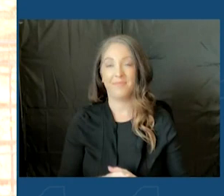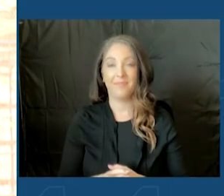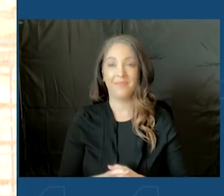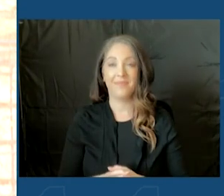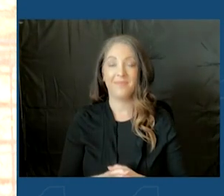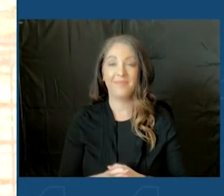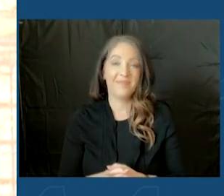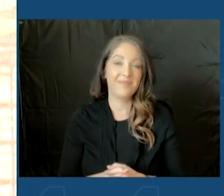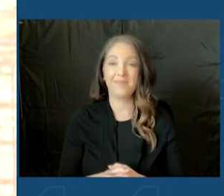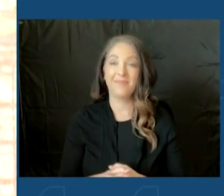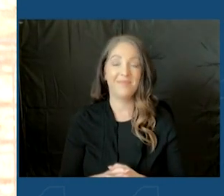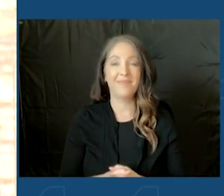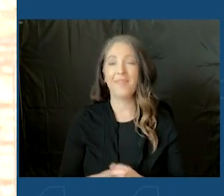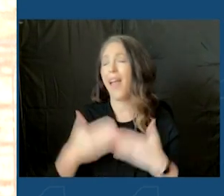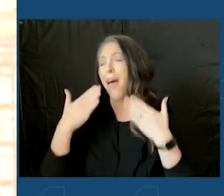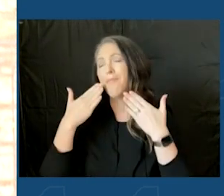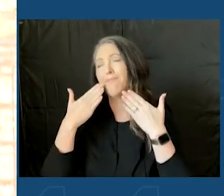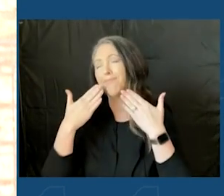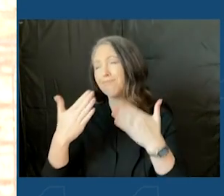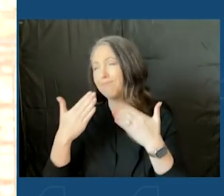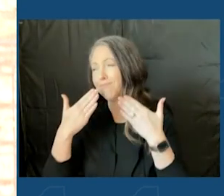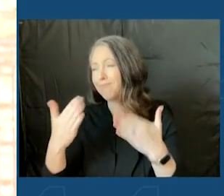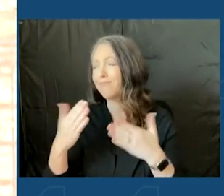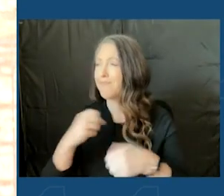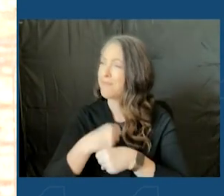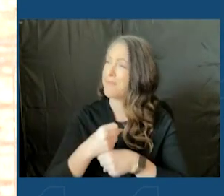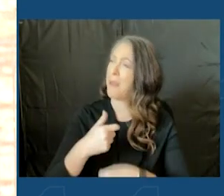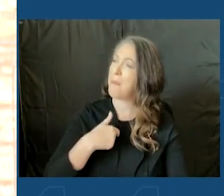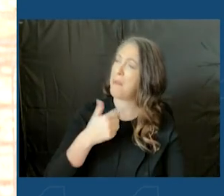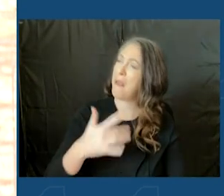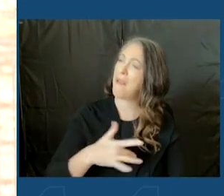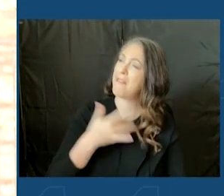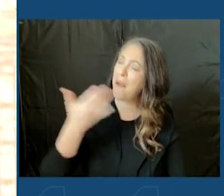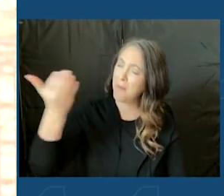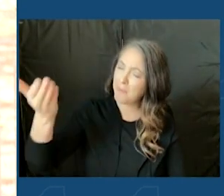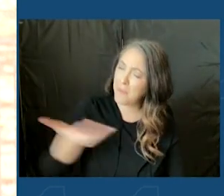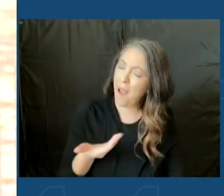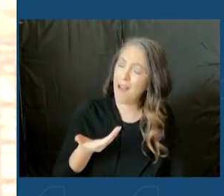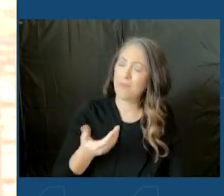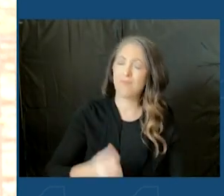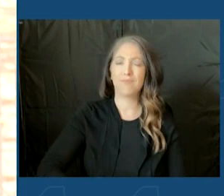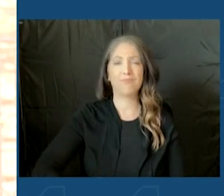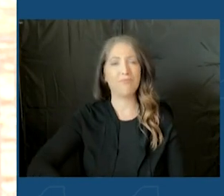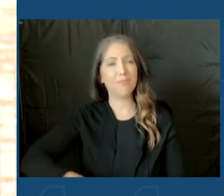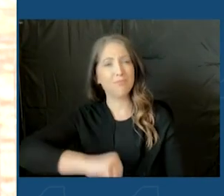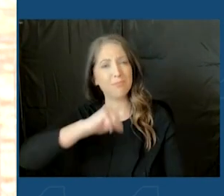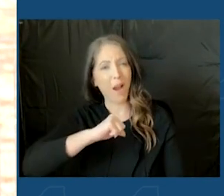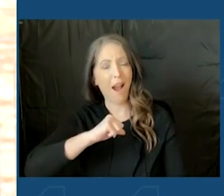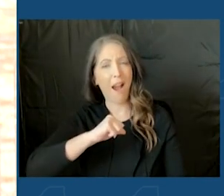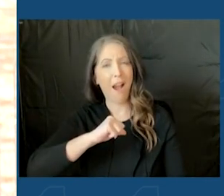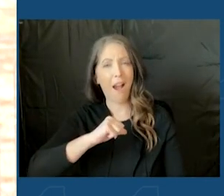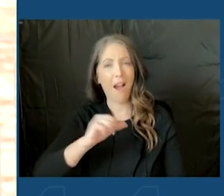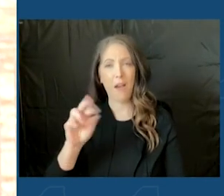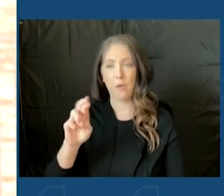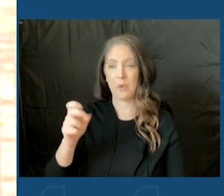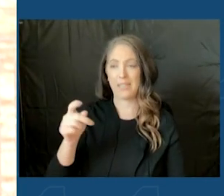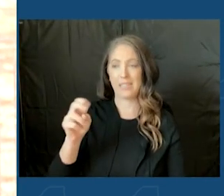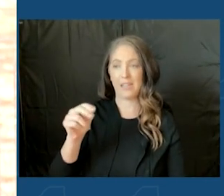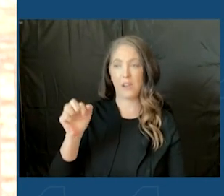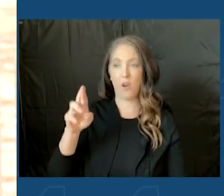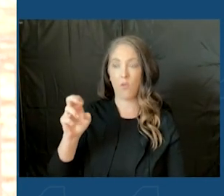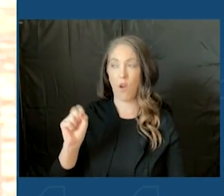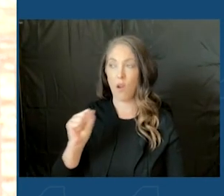Oh, Leonard, thank you so much for making me feel so welcome and so proud to have Regeneron not just born